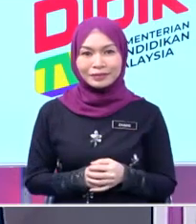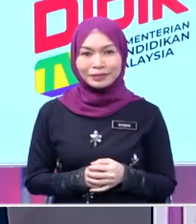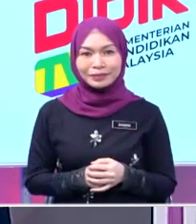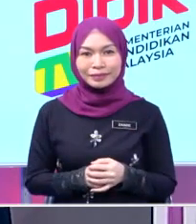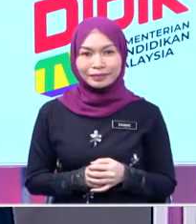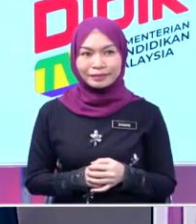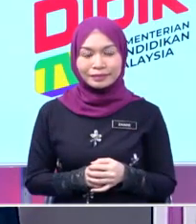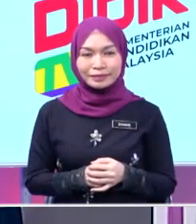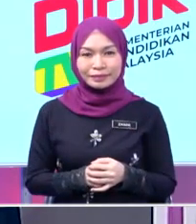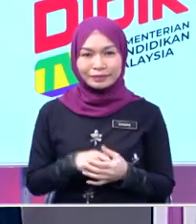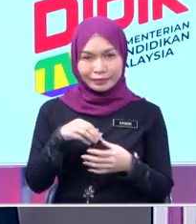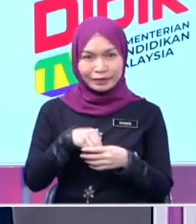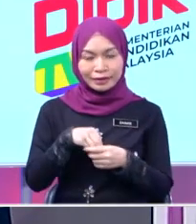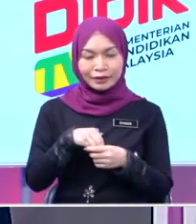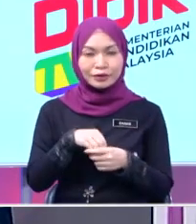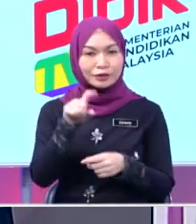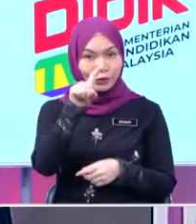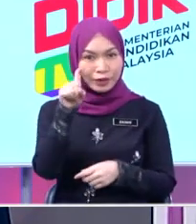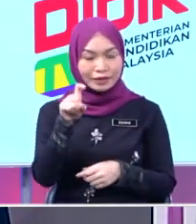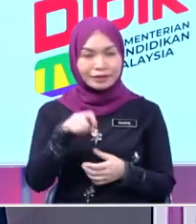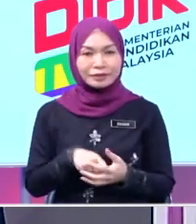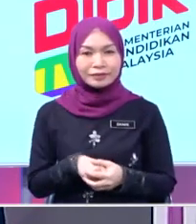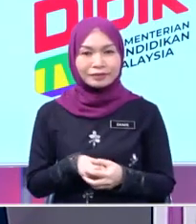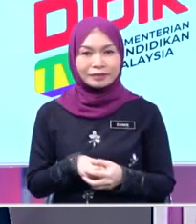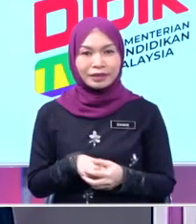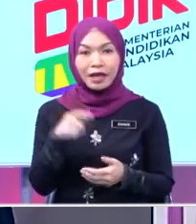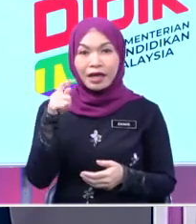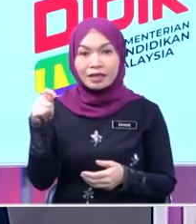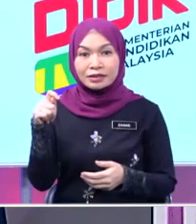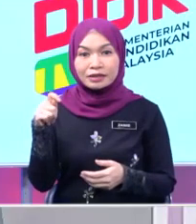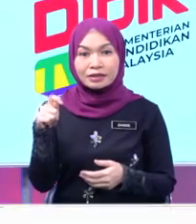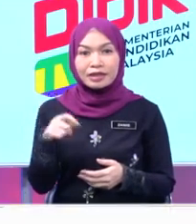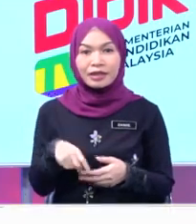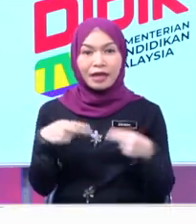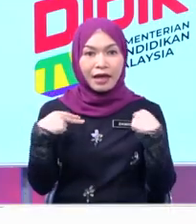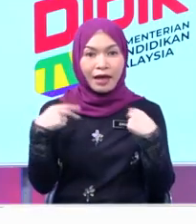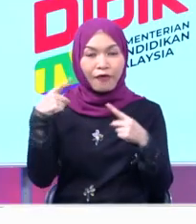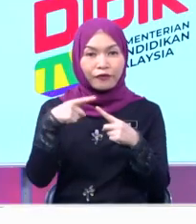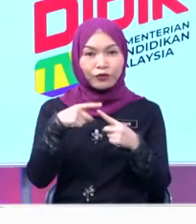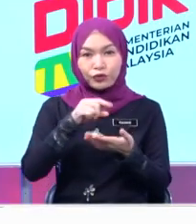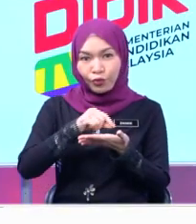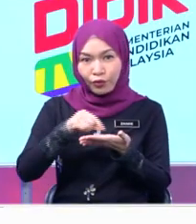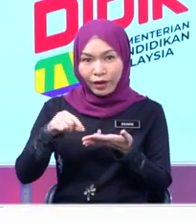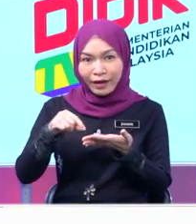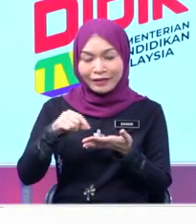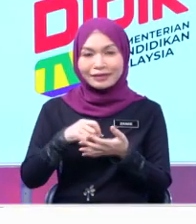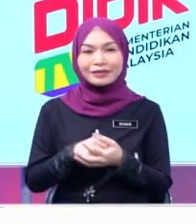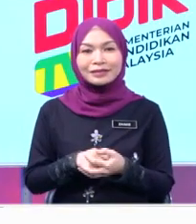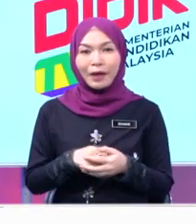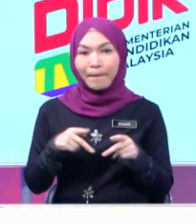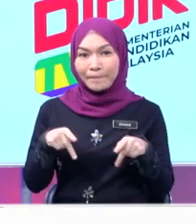there, they have to write about 1, plastic rubbish, water